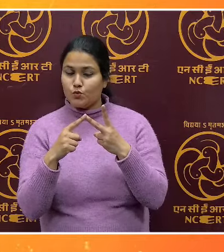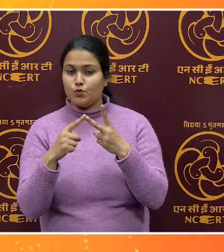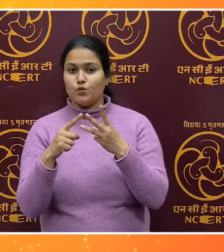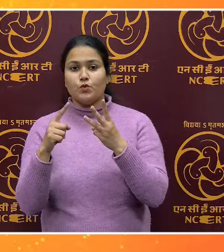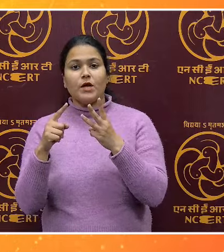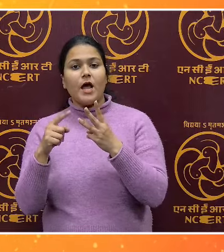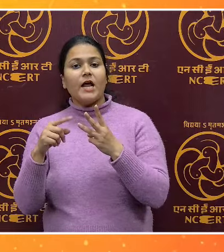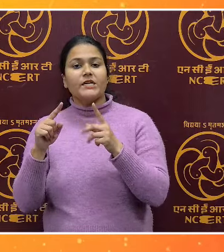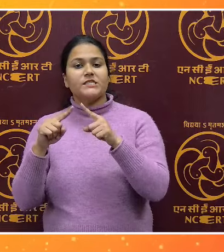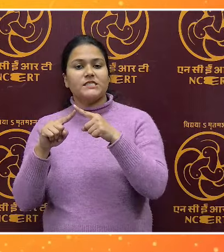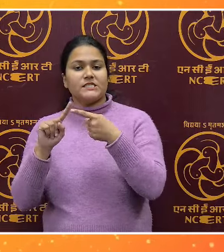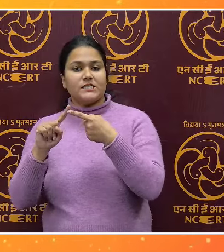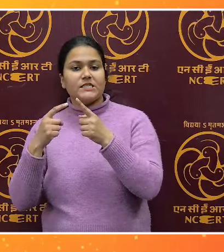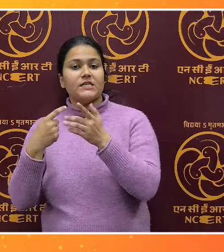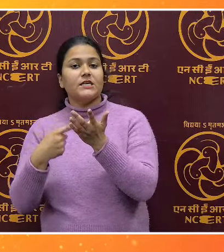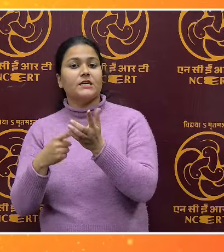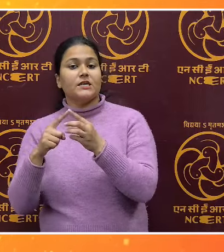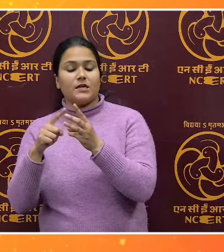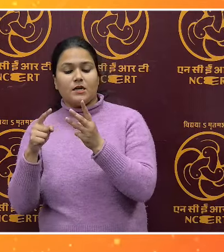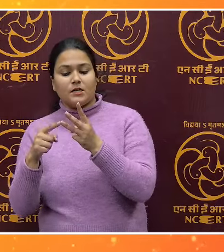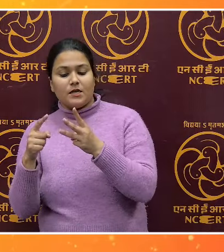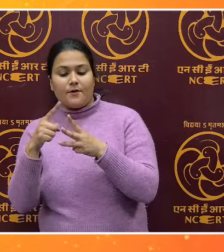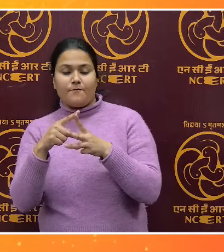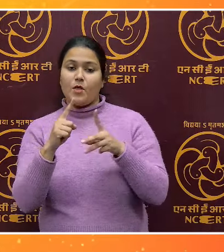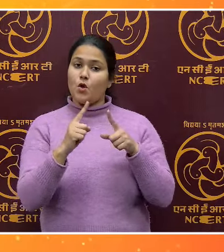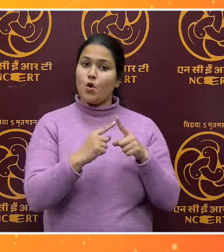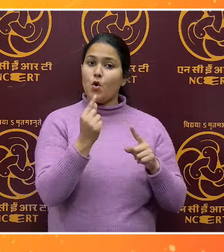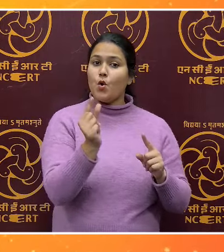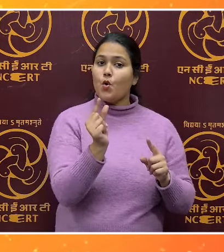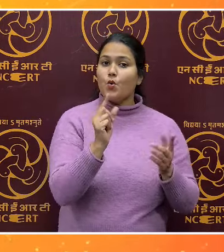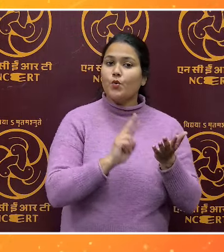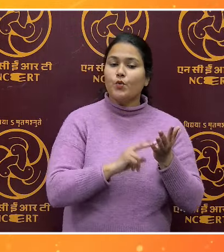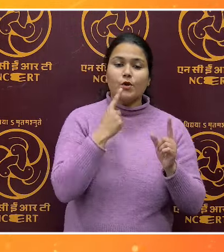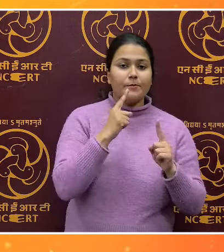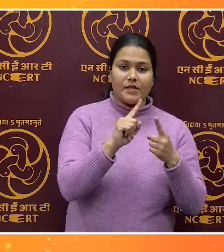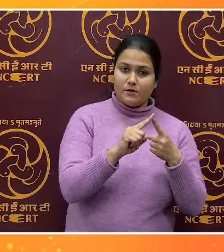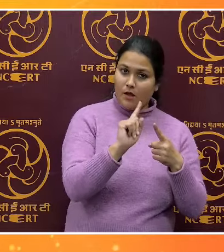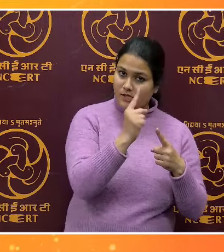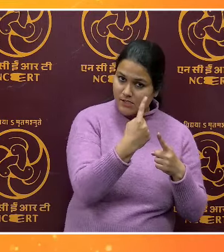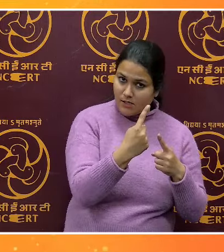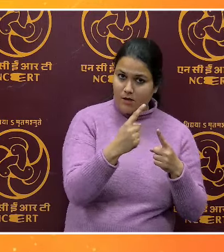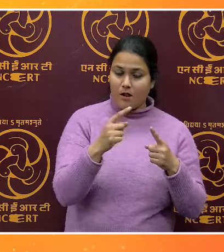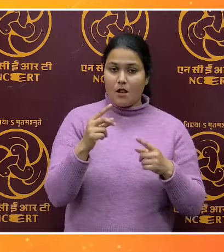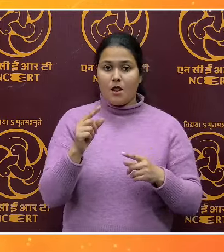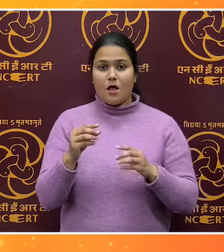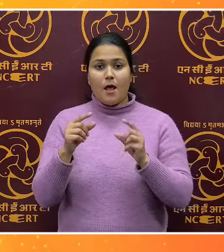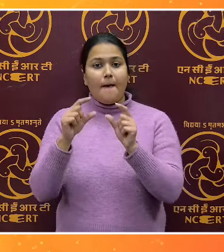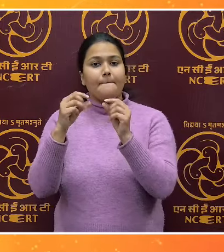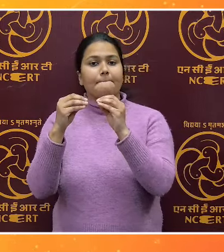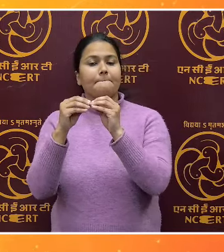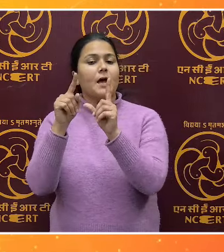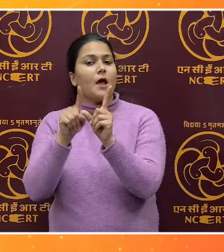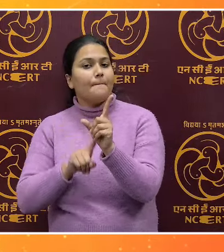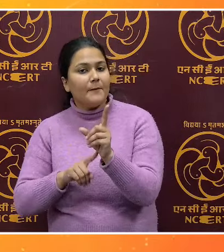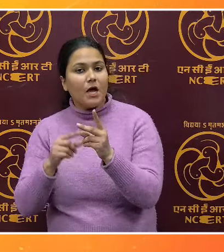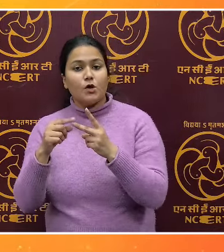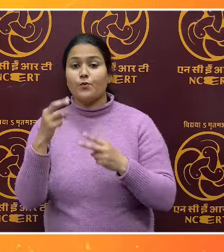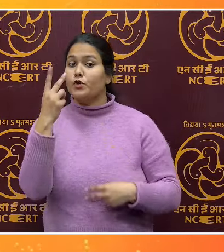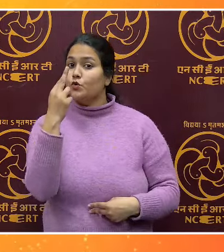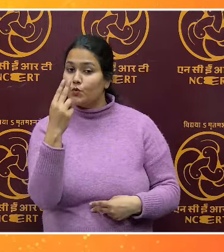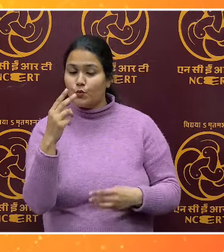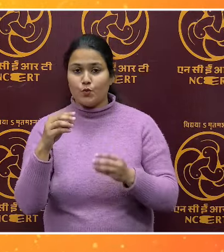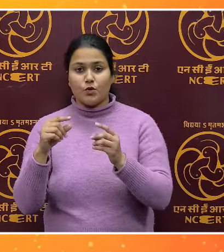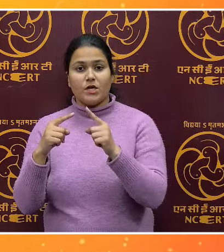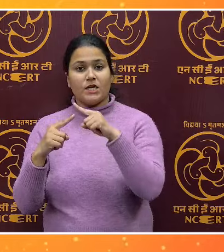single, dentate means donor. We can say that in case of unidentate, it